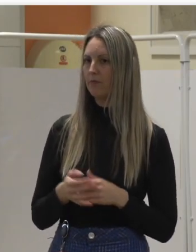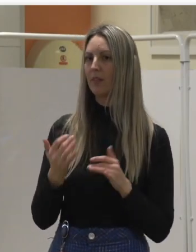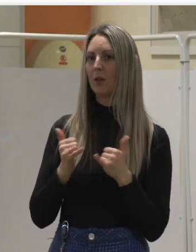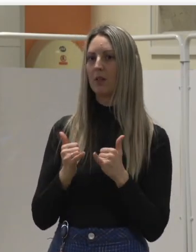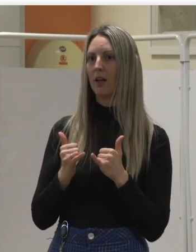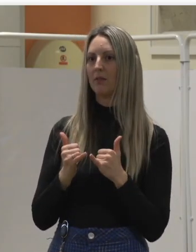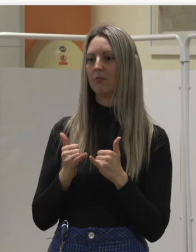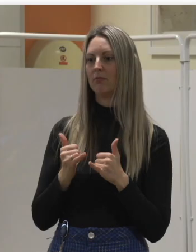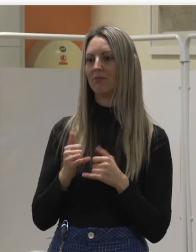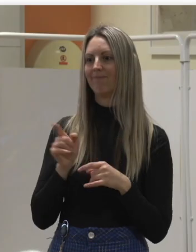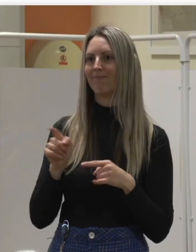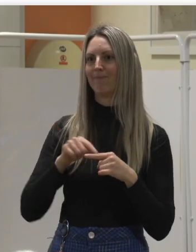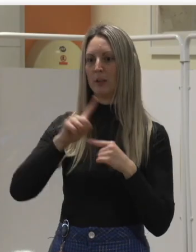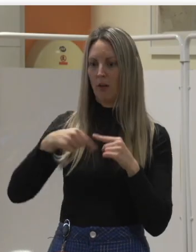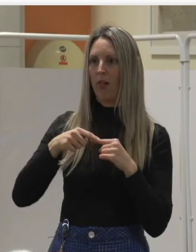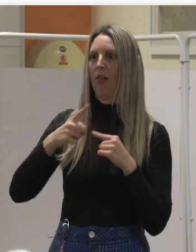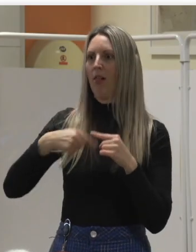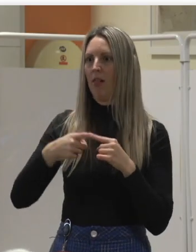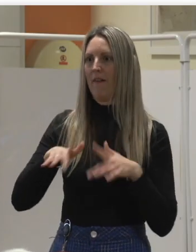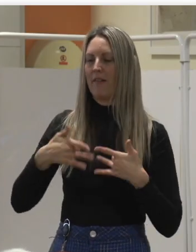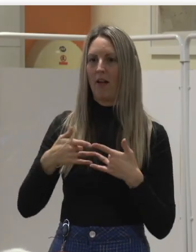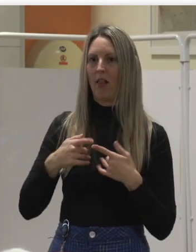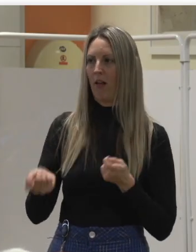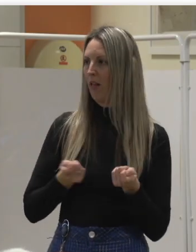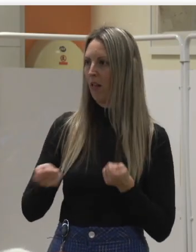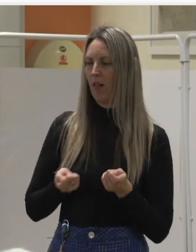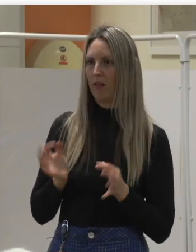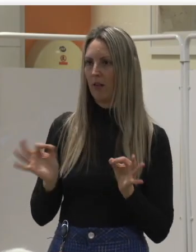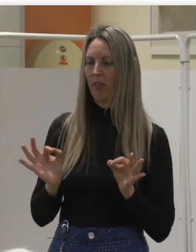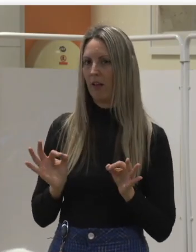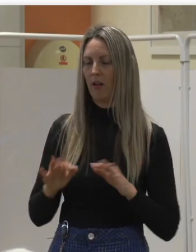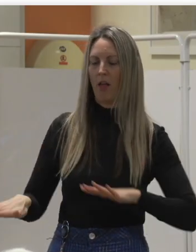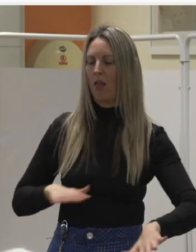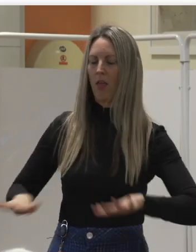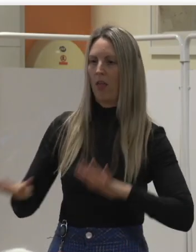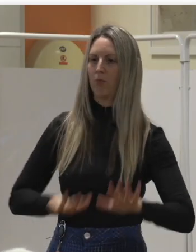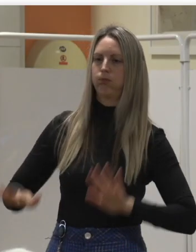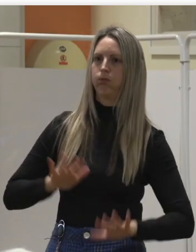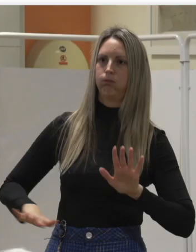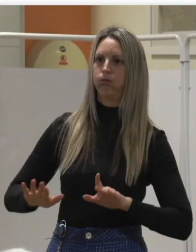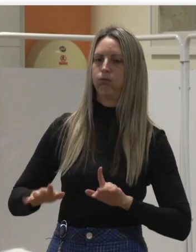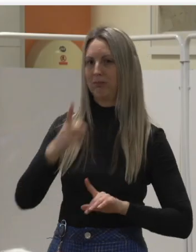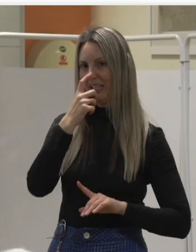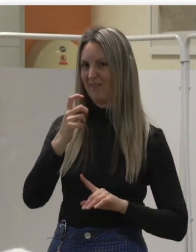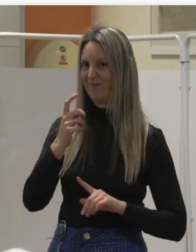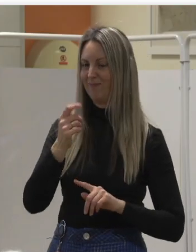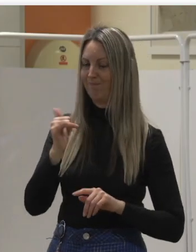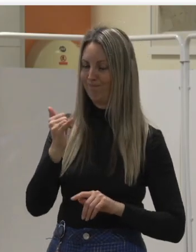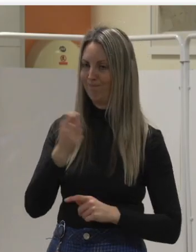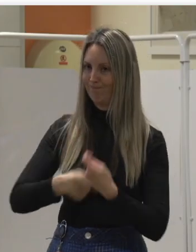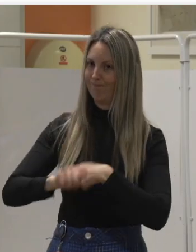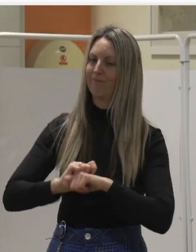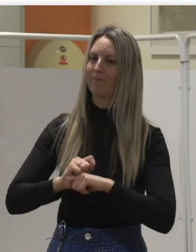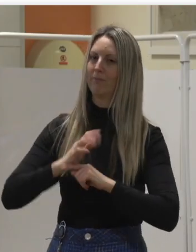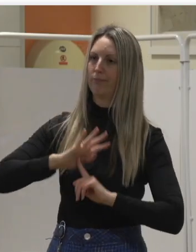control, then it can lead to depression. And then again, it is like a vicious cycle. One leads to the other